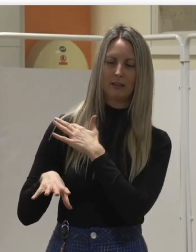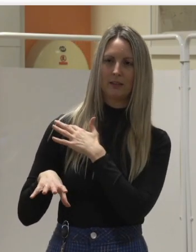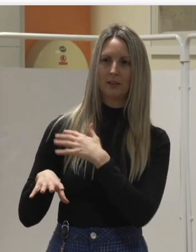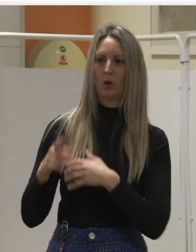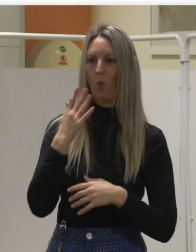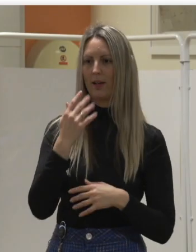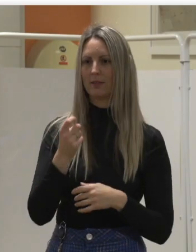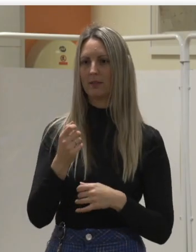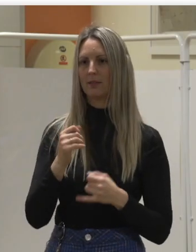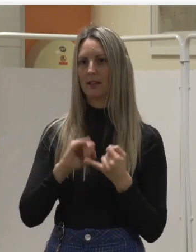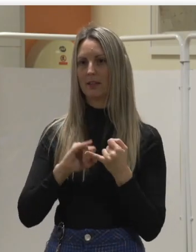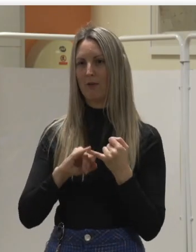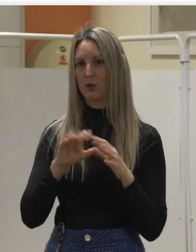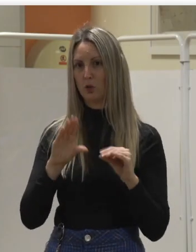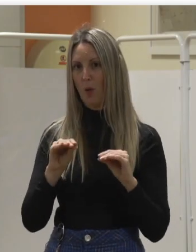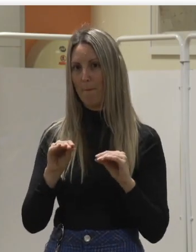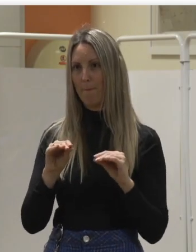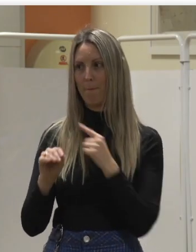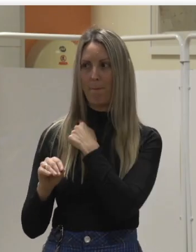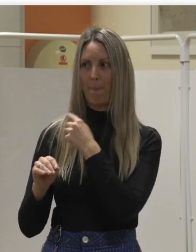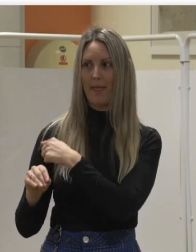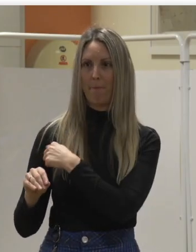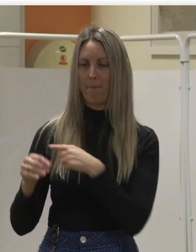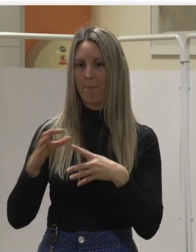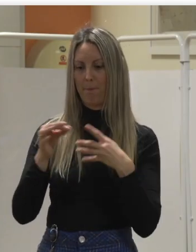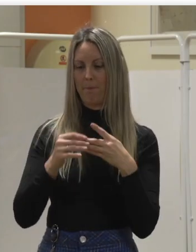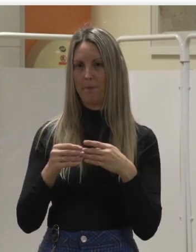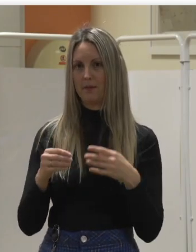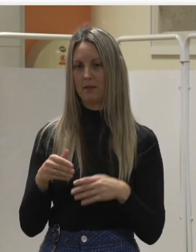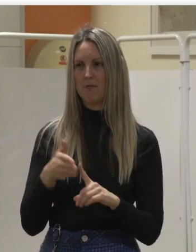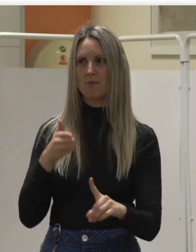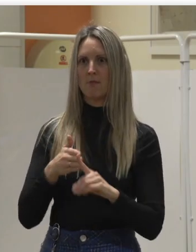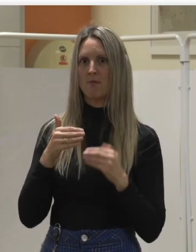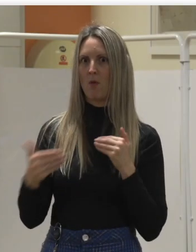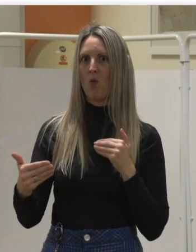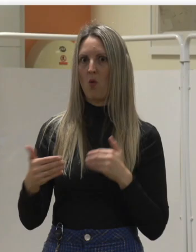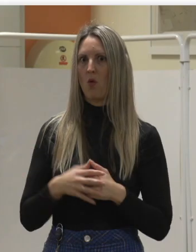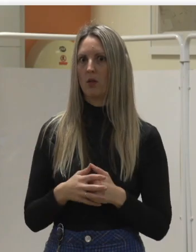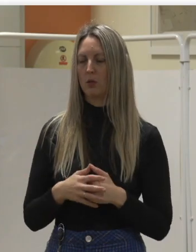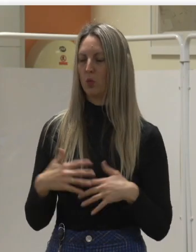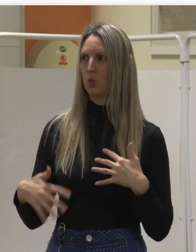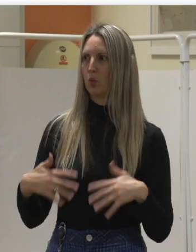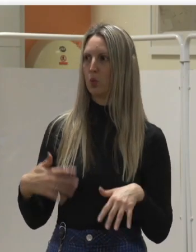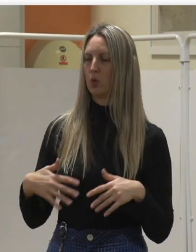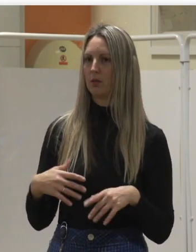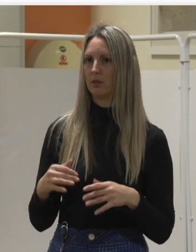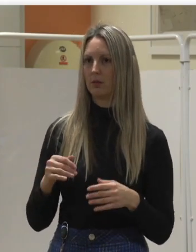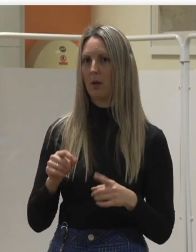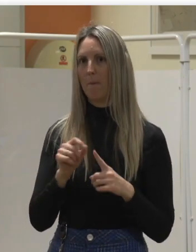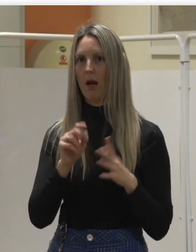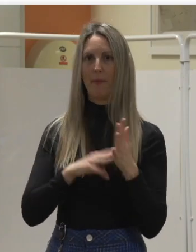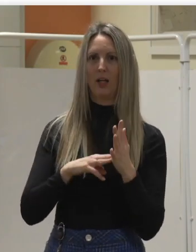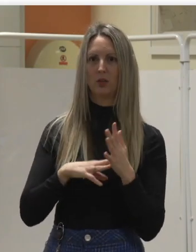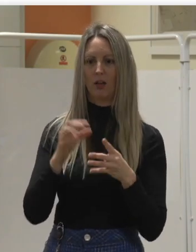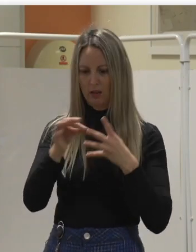those symptoms may become a bit more noticeable. So they may say that, oh, I'm getting the symptoms of polymyalgia back. And that's